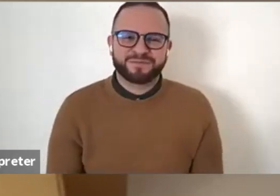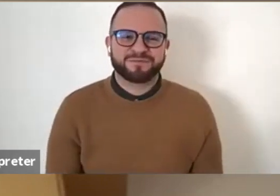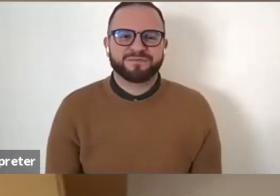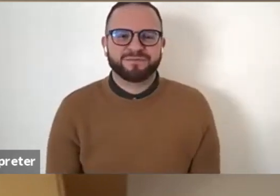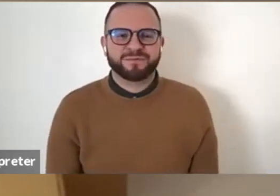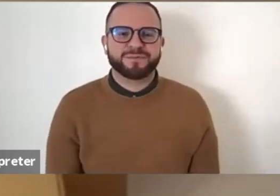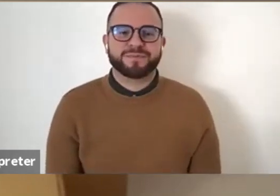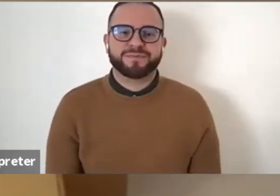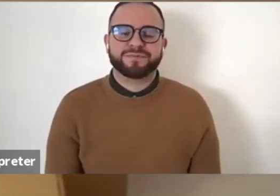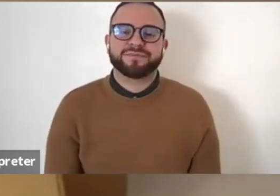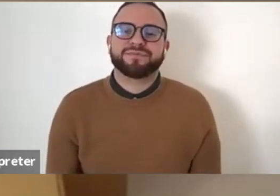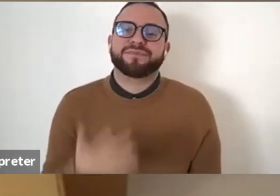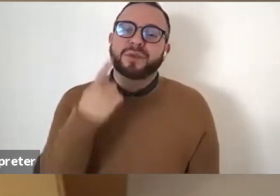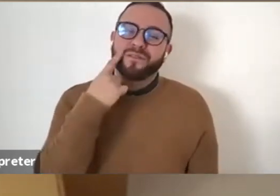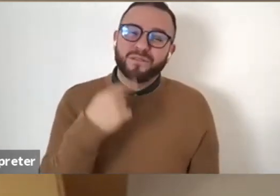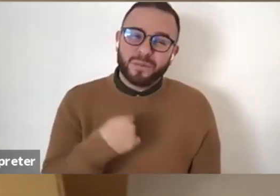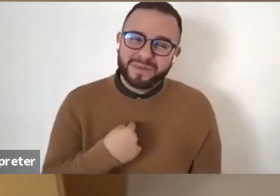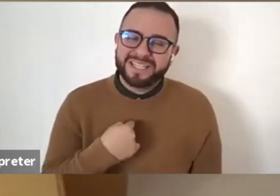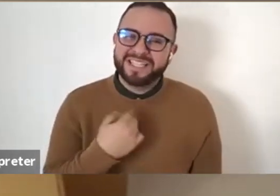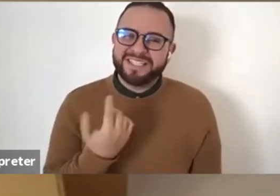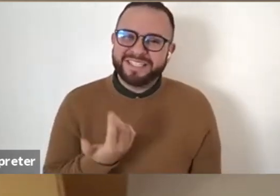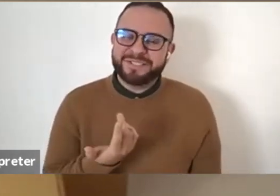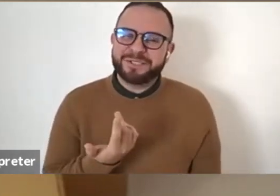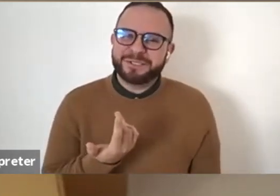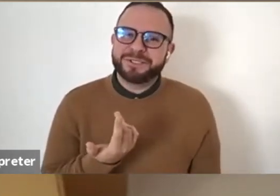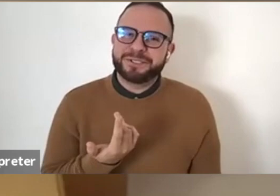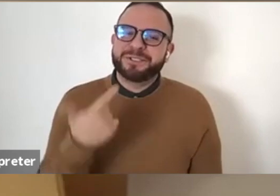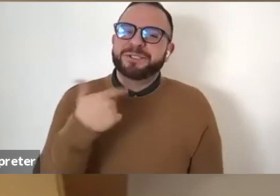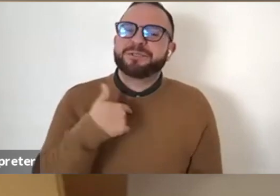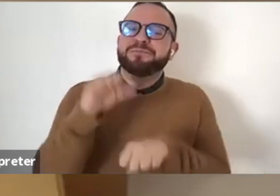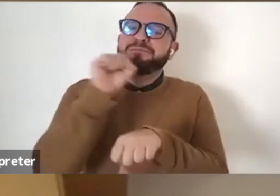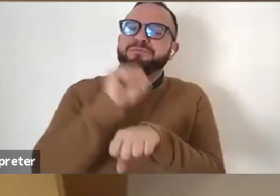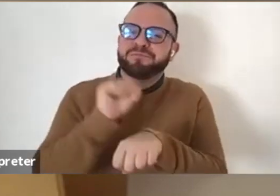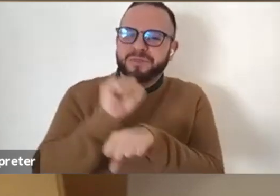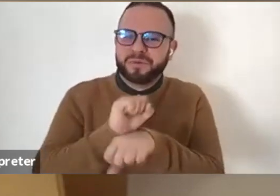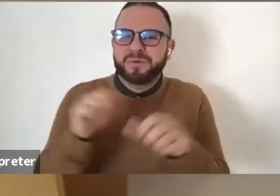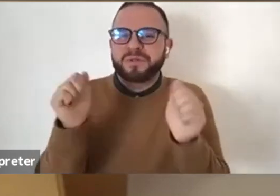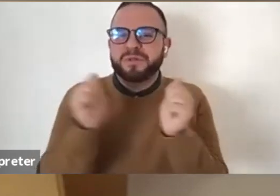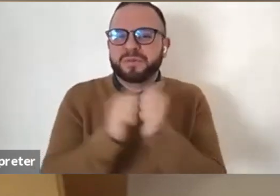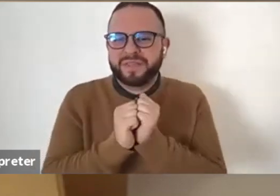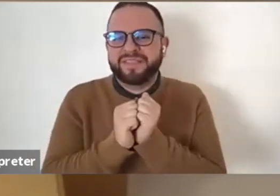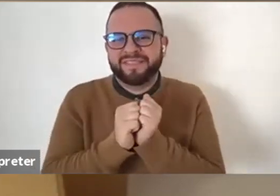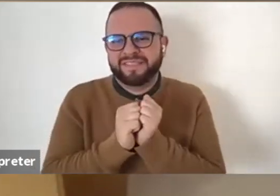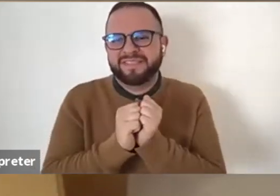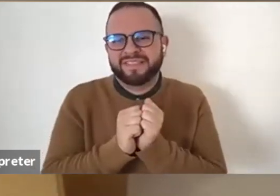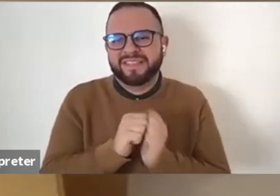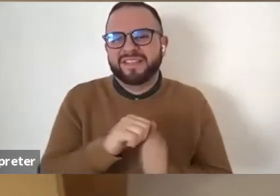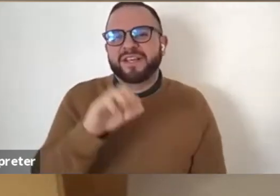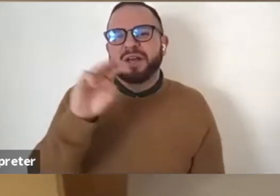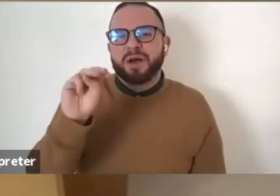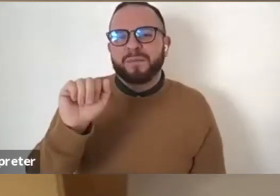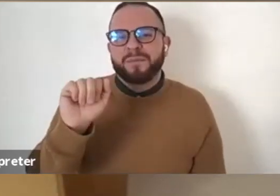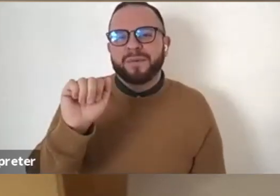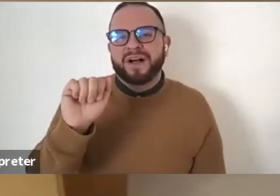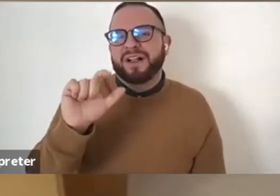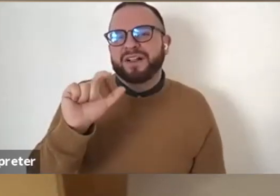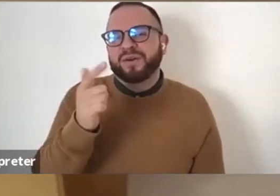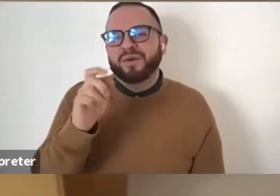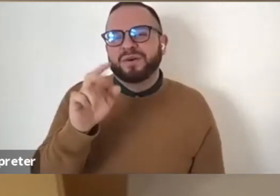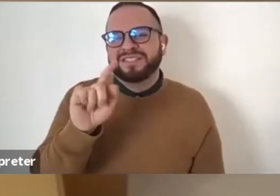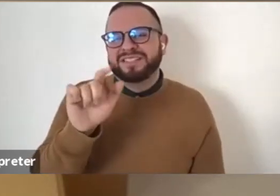In my case, I worked with Malgorzata and Michał so many times. It's our fourth movie.